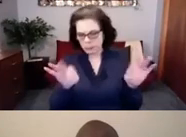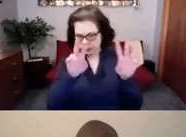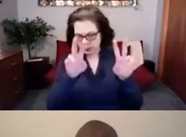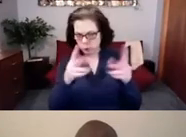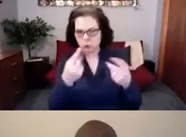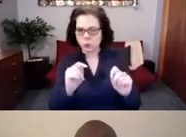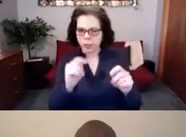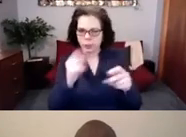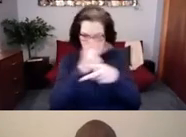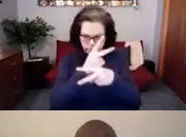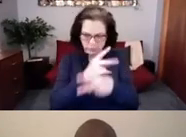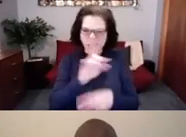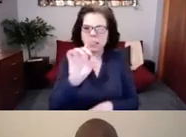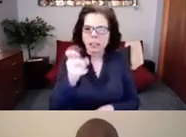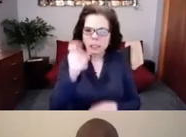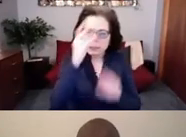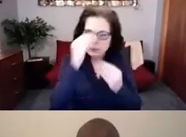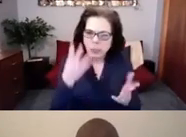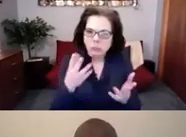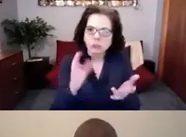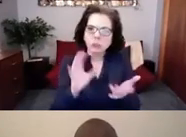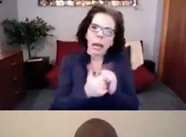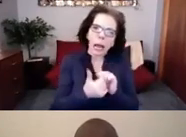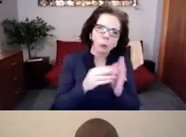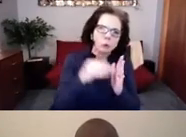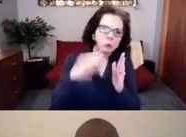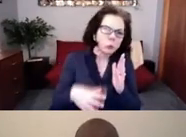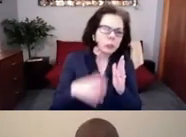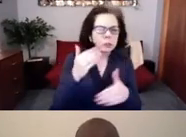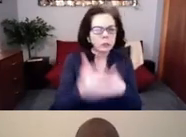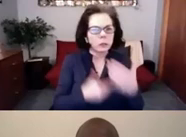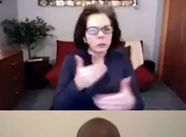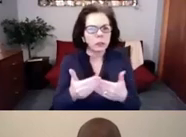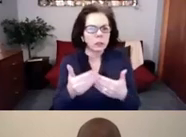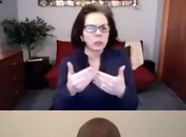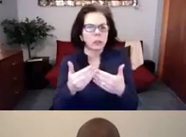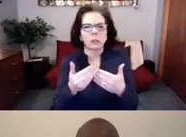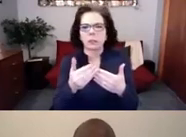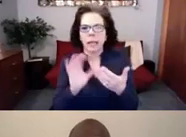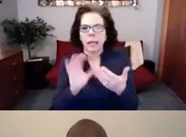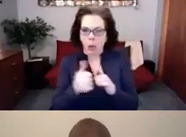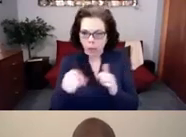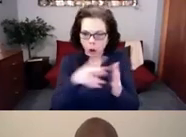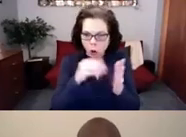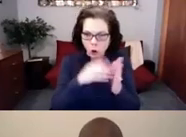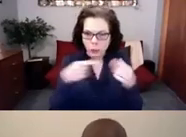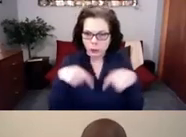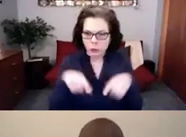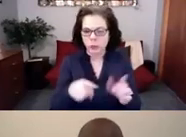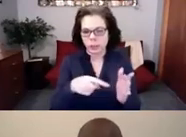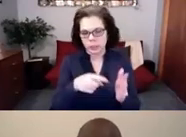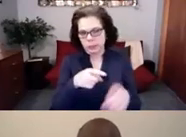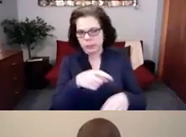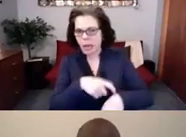how students are doing, how well they're actually grasping standards during this portion. And this information will again be